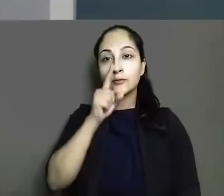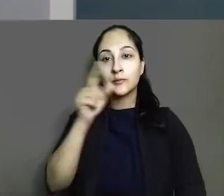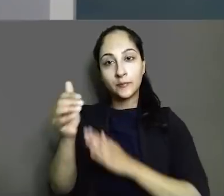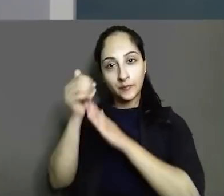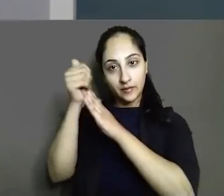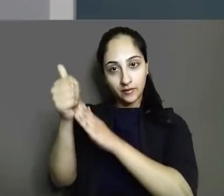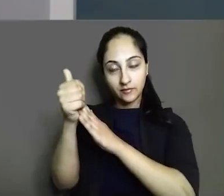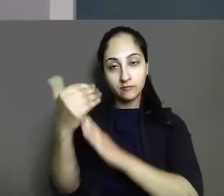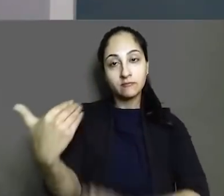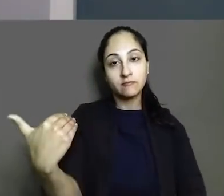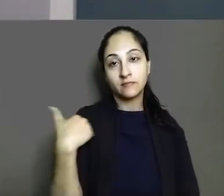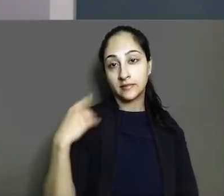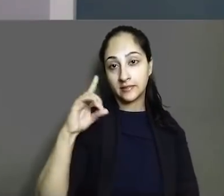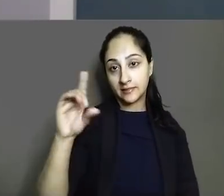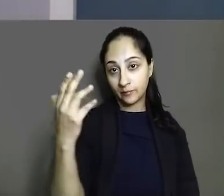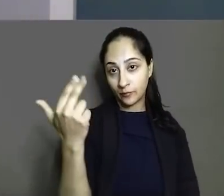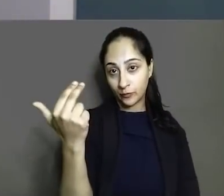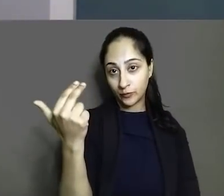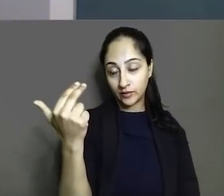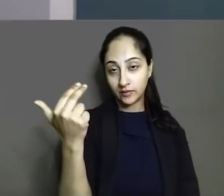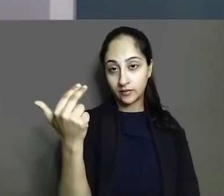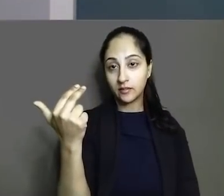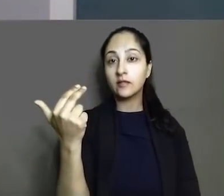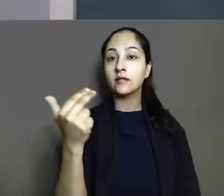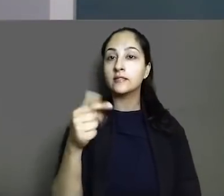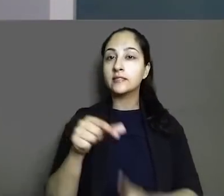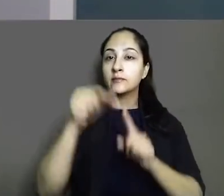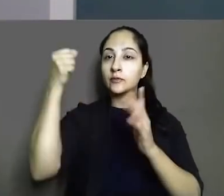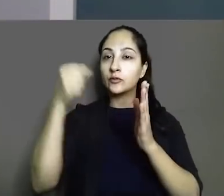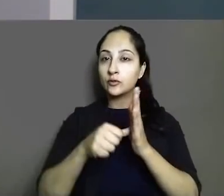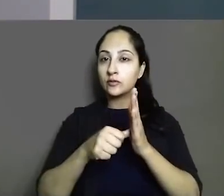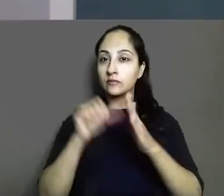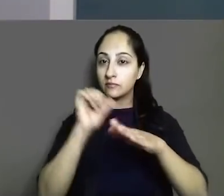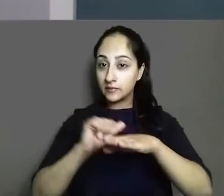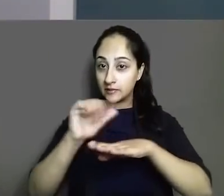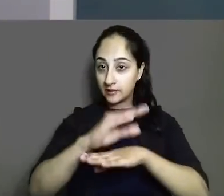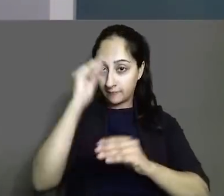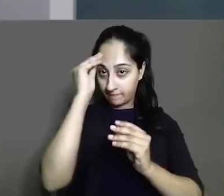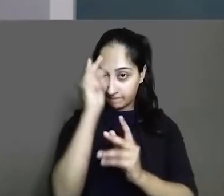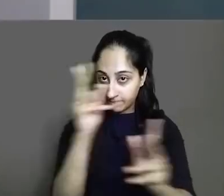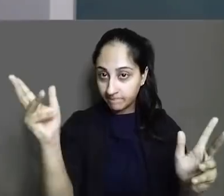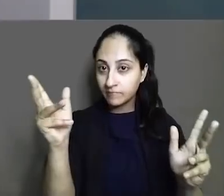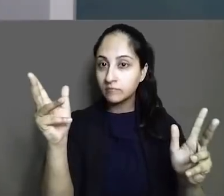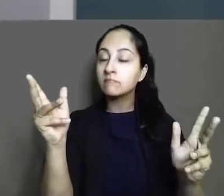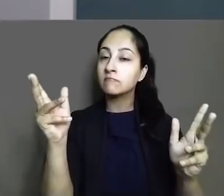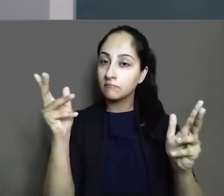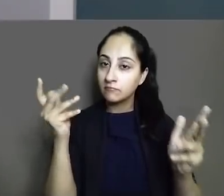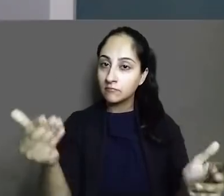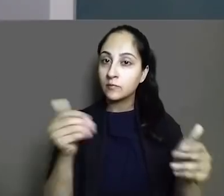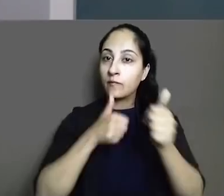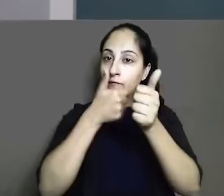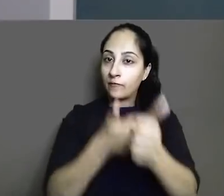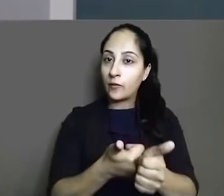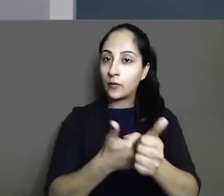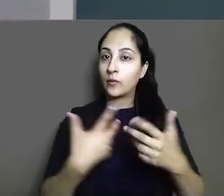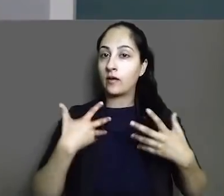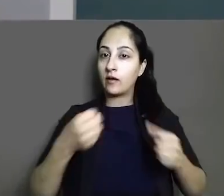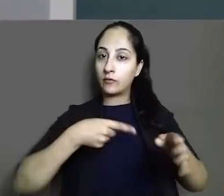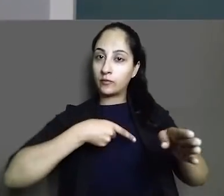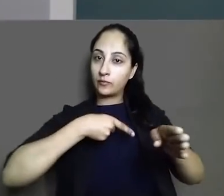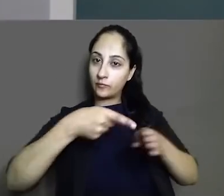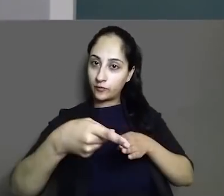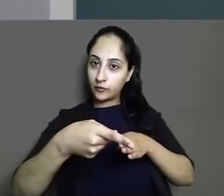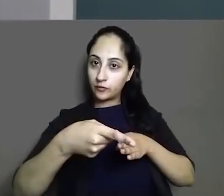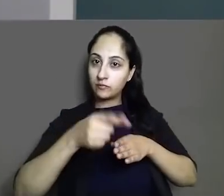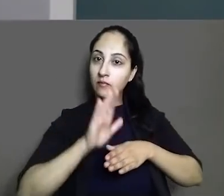the advice and directives of the health authorities to benefit from the protection vaccines will provide. So I hope the